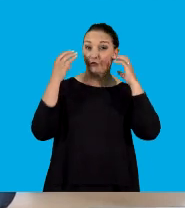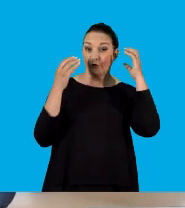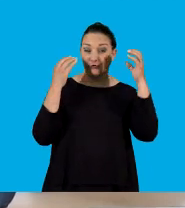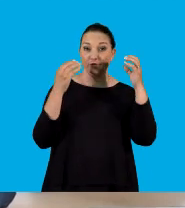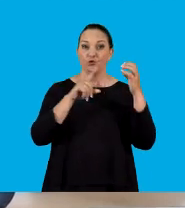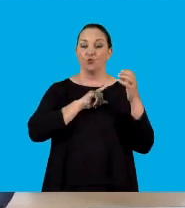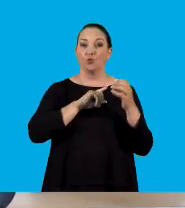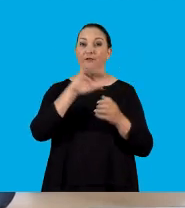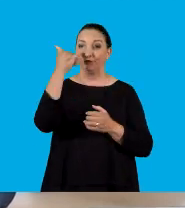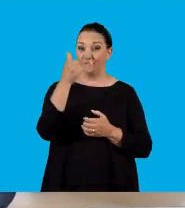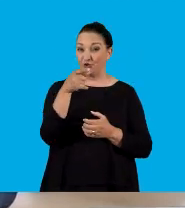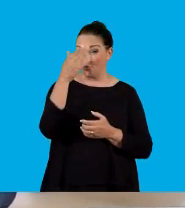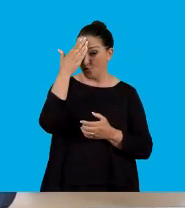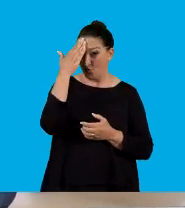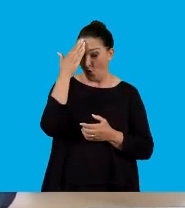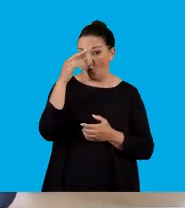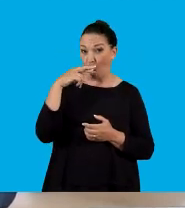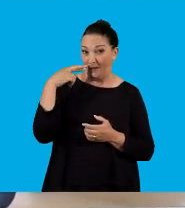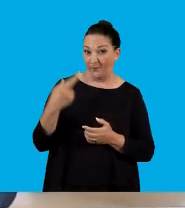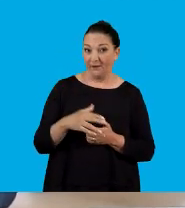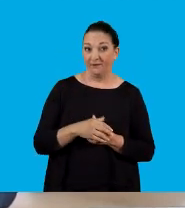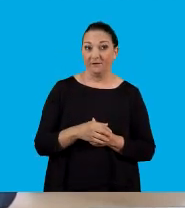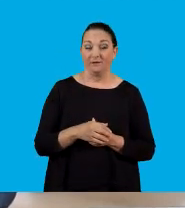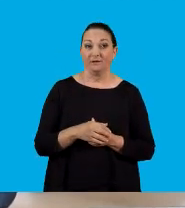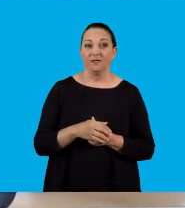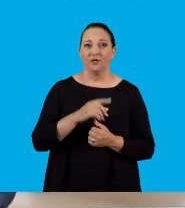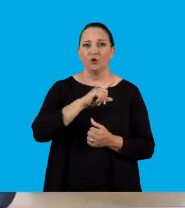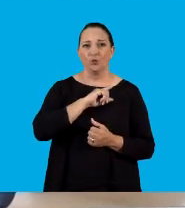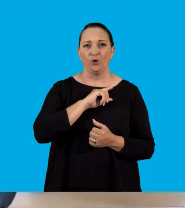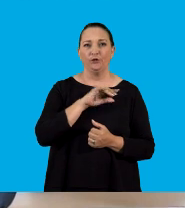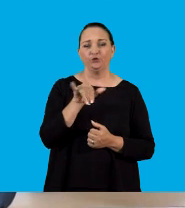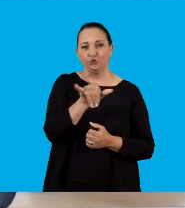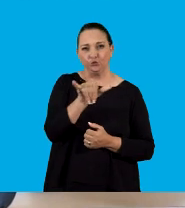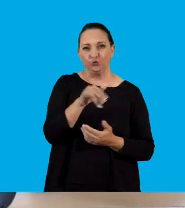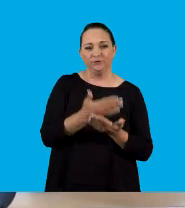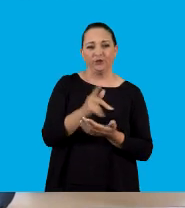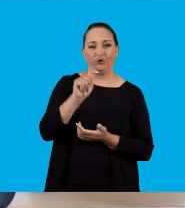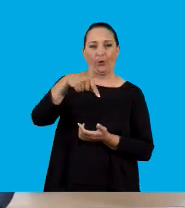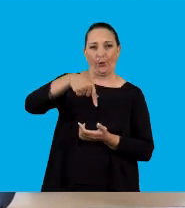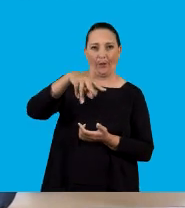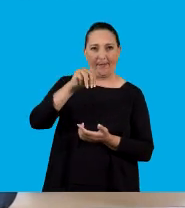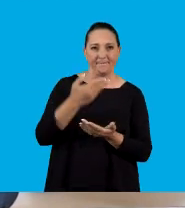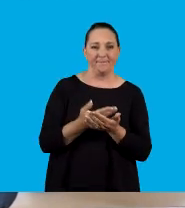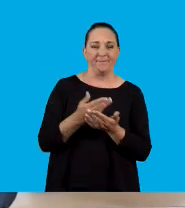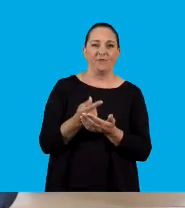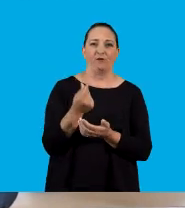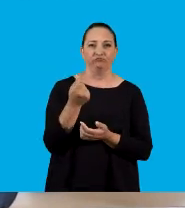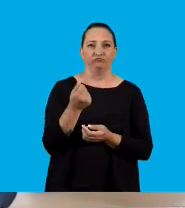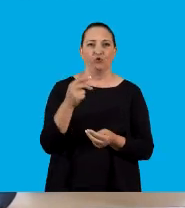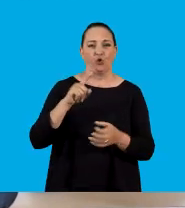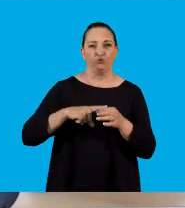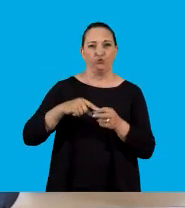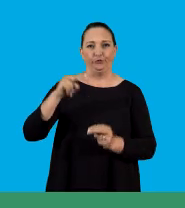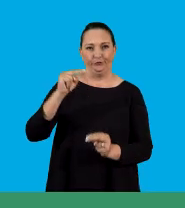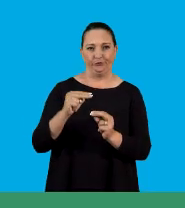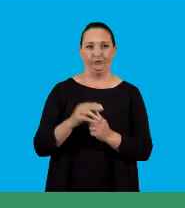to check if you really know what they are talking about, to check if you know your ways in which TQM can reduce the cost of quality.